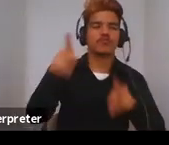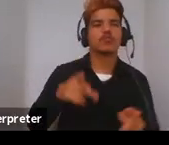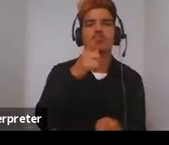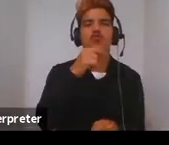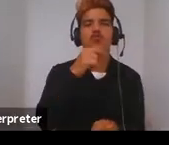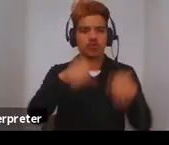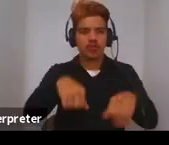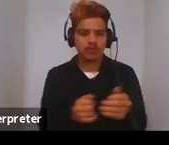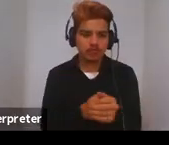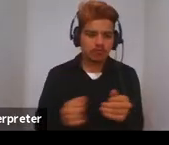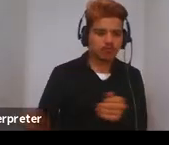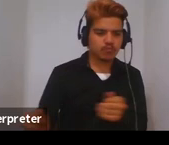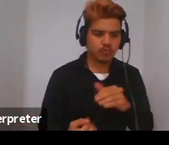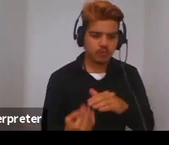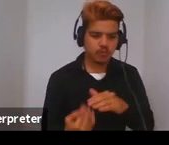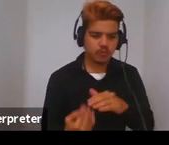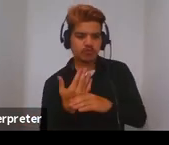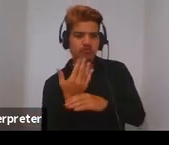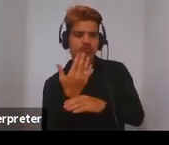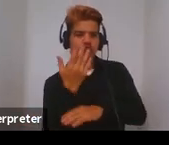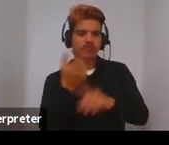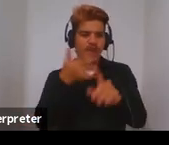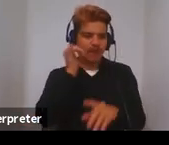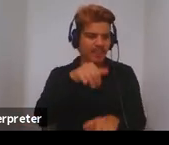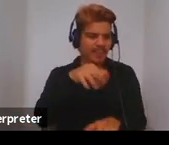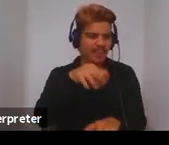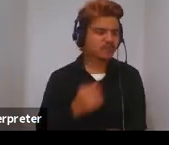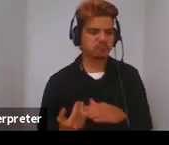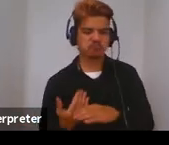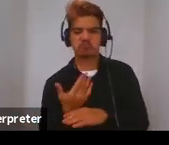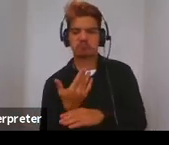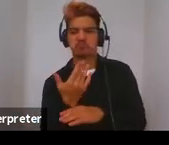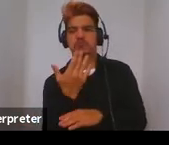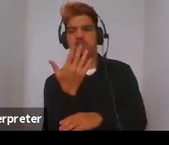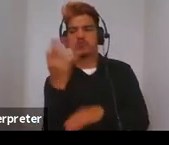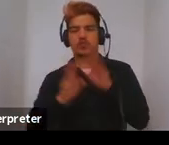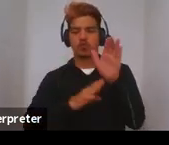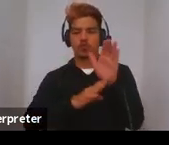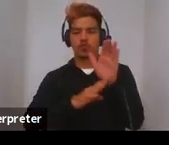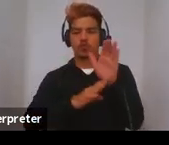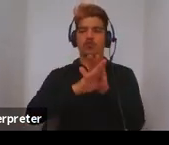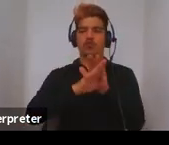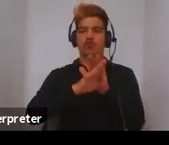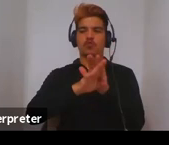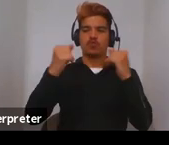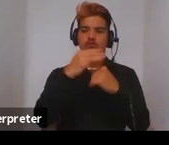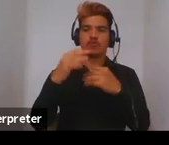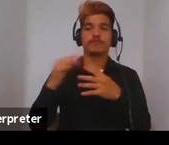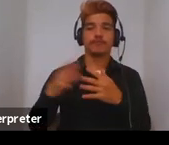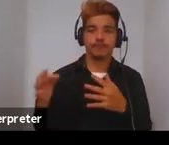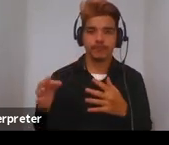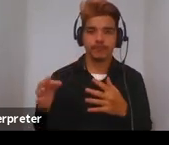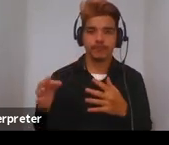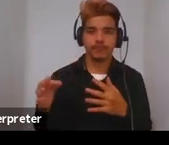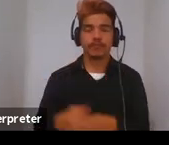and grow beyond that experience, and they can heal and move into a space of healing and choice.